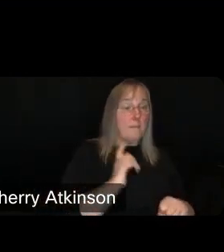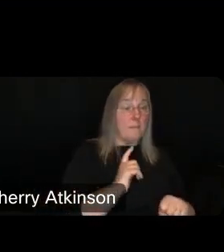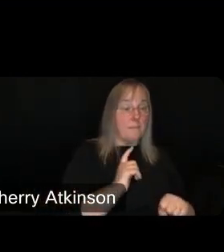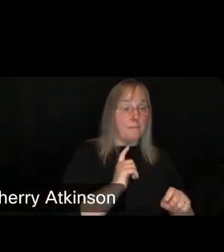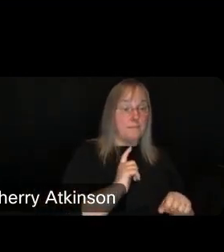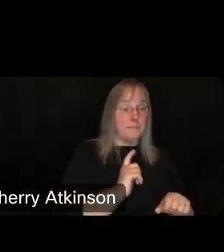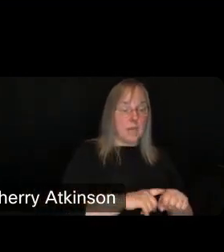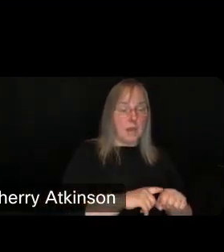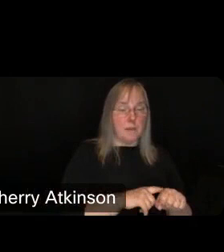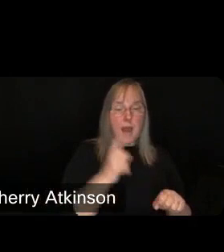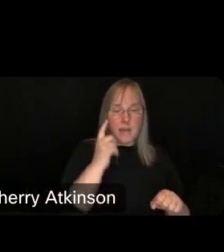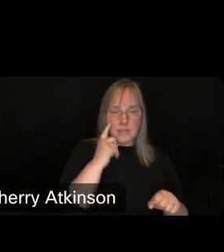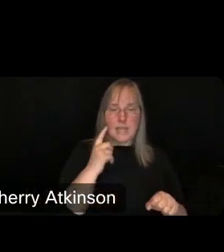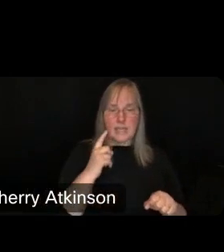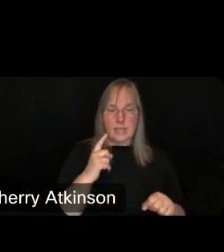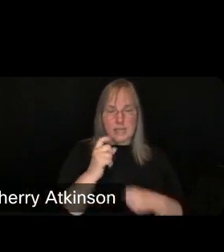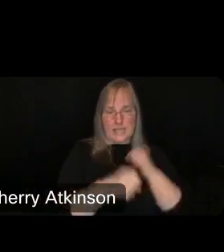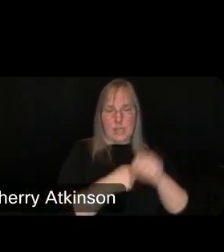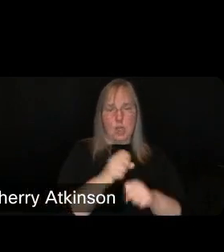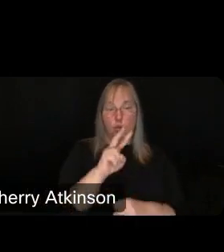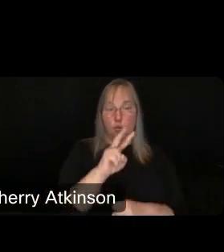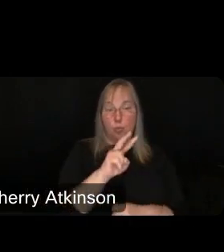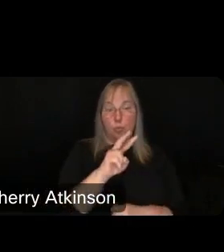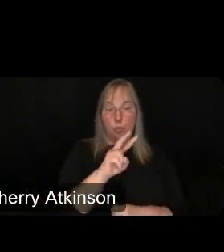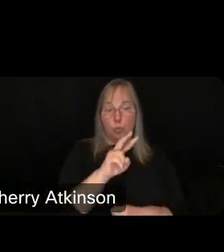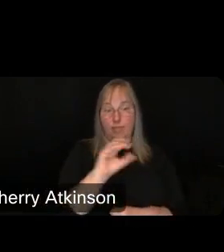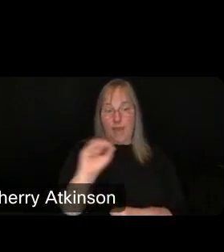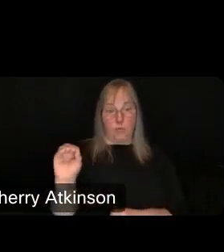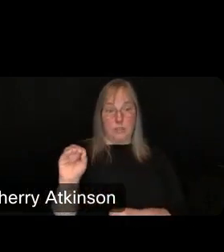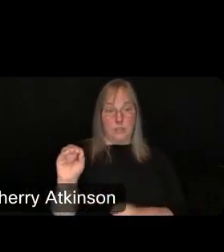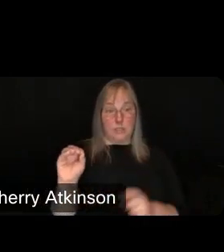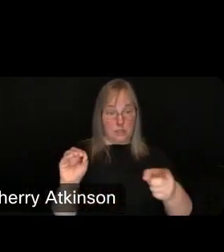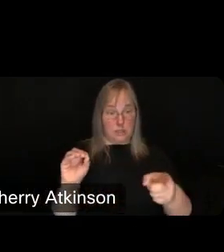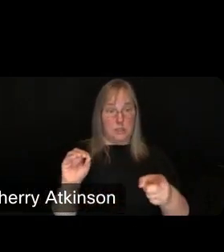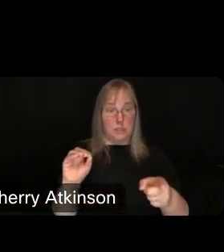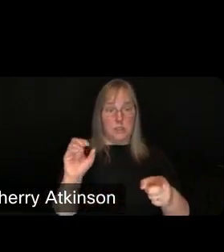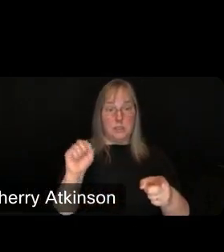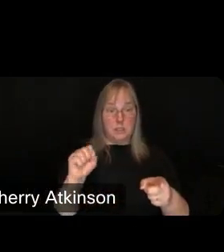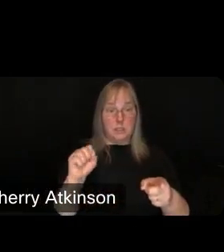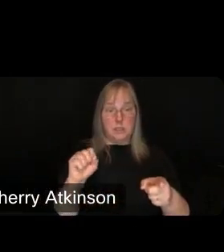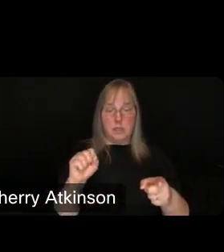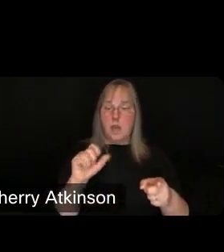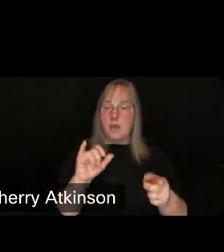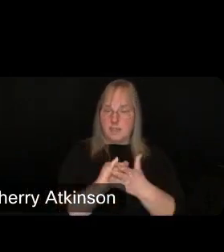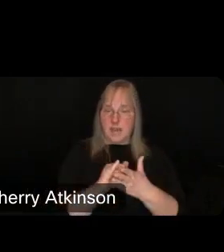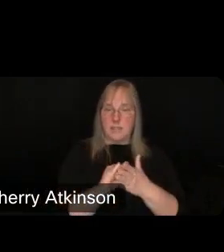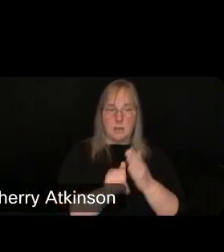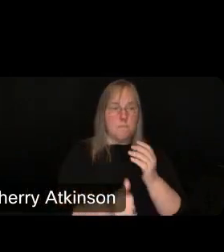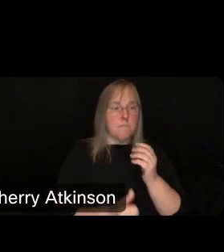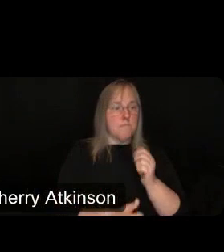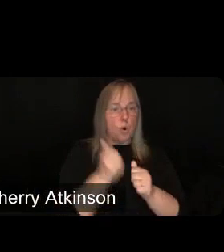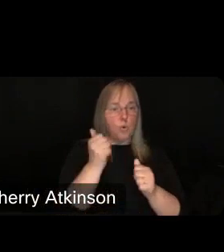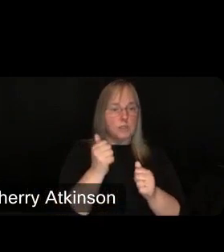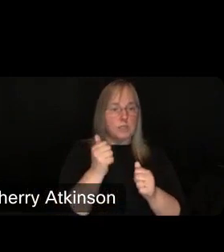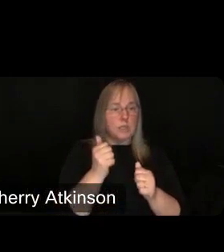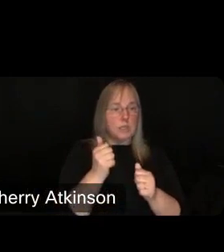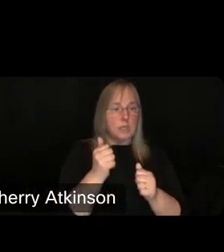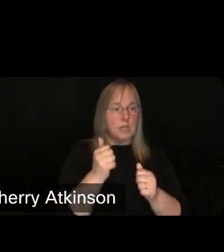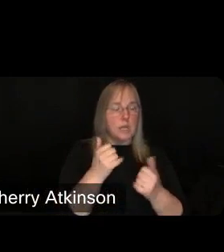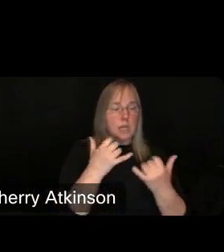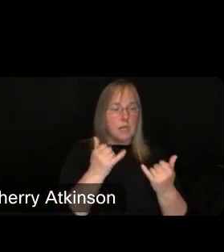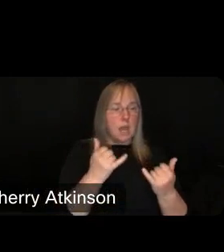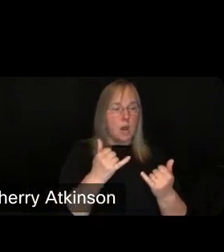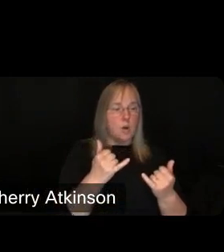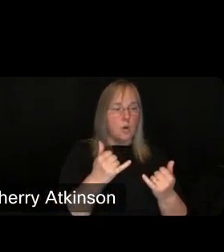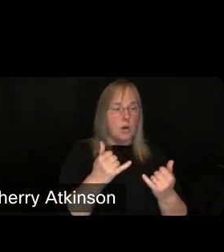I think it's in 2000. Yeah, in 2000, it's actually dominantly non-Hispanic white. There